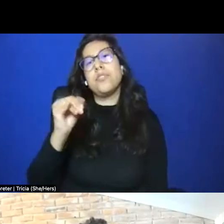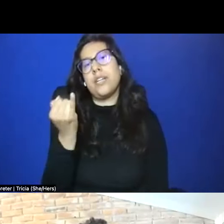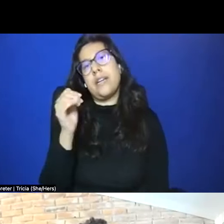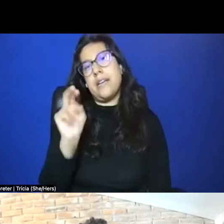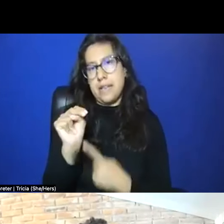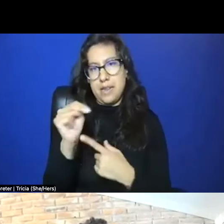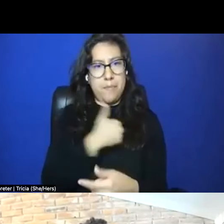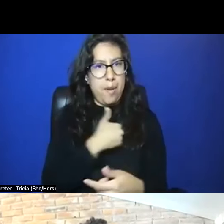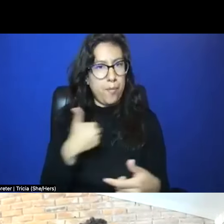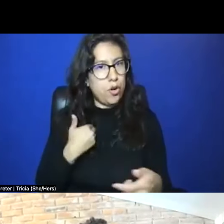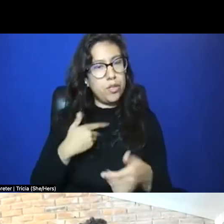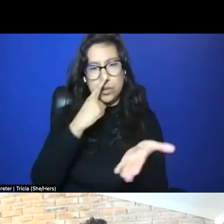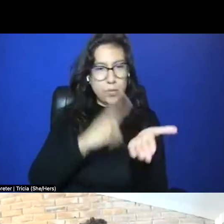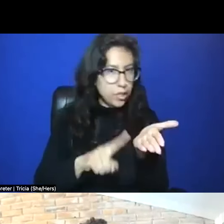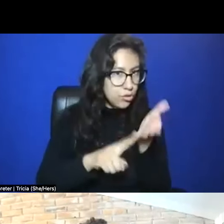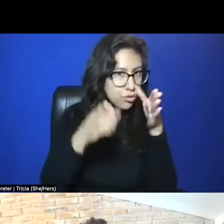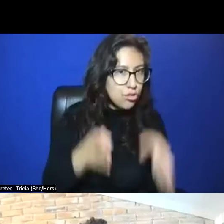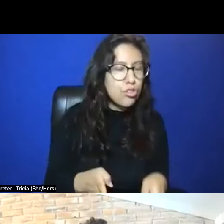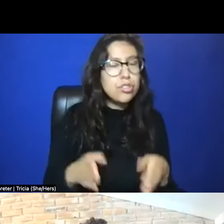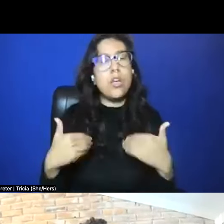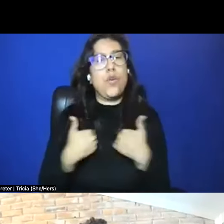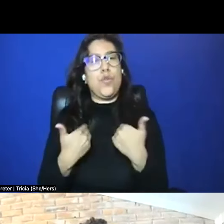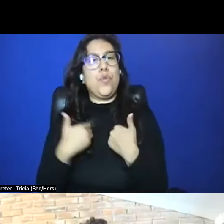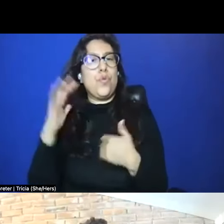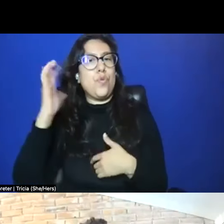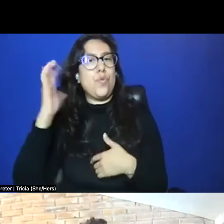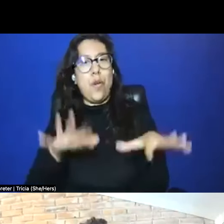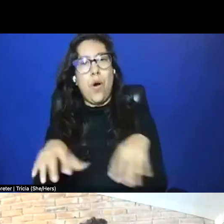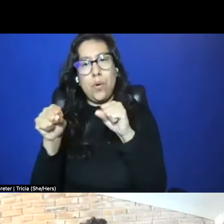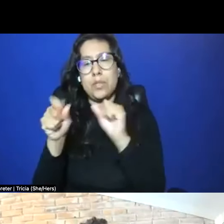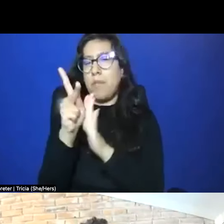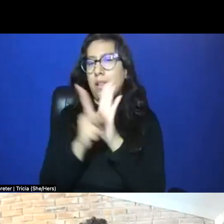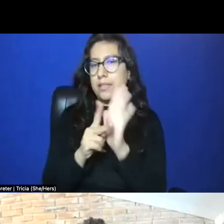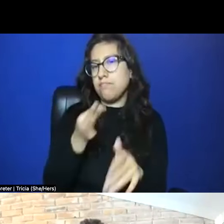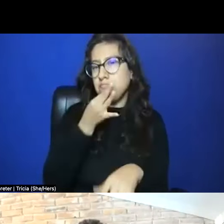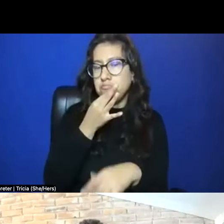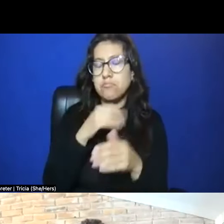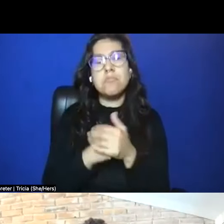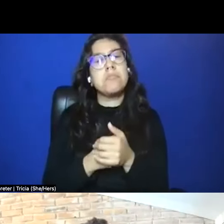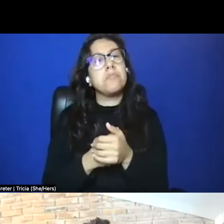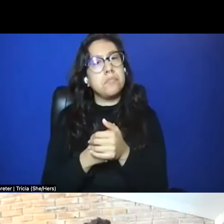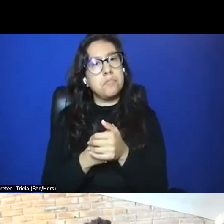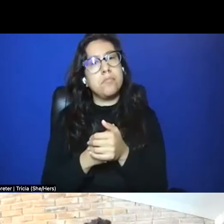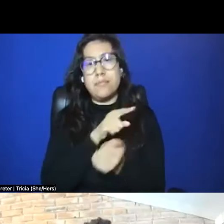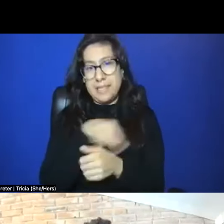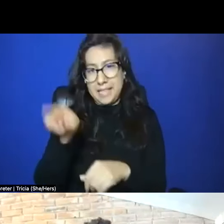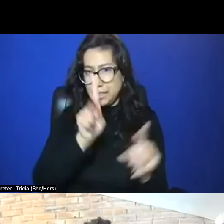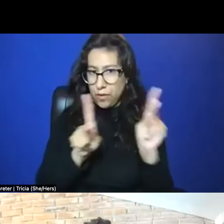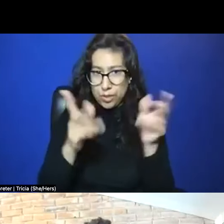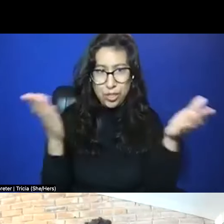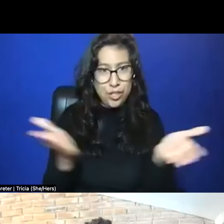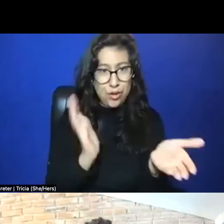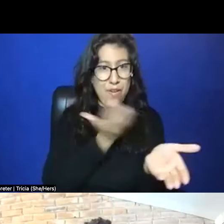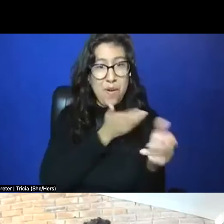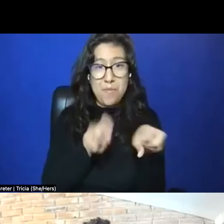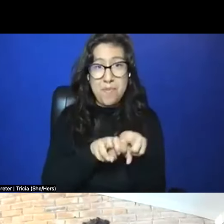members, researchers, youth radio hosts, policy experts, And these folks are here as our